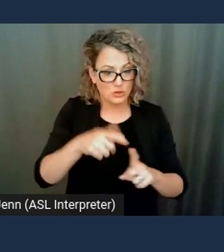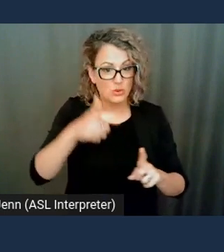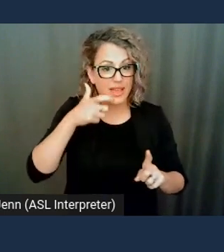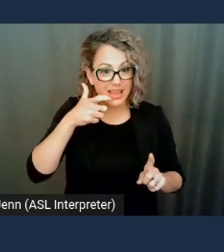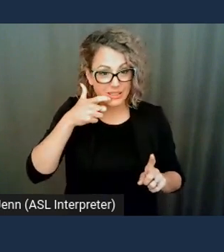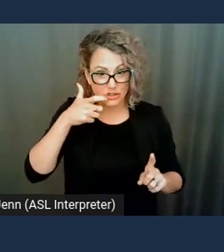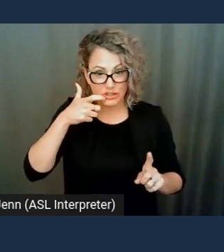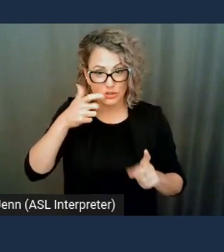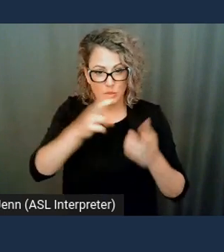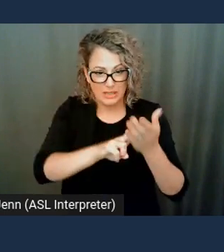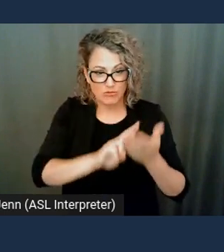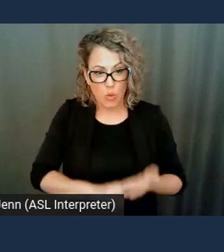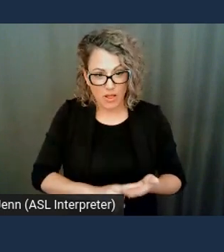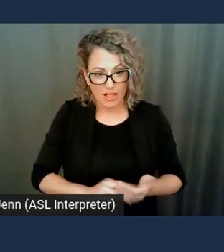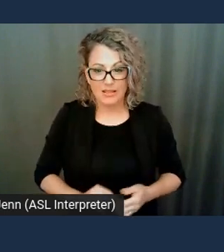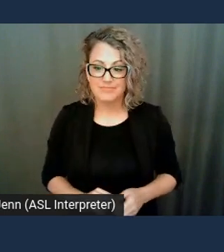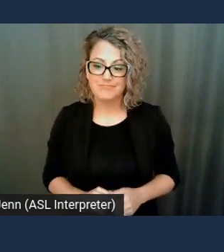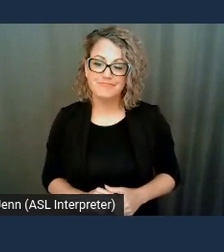enroll.